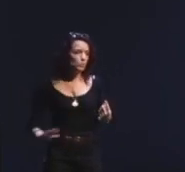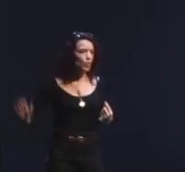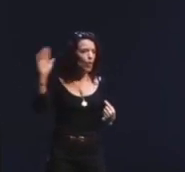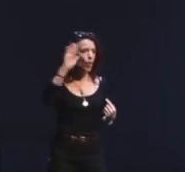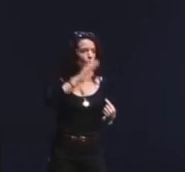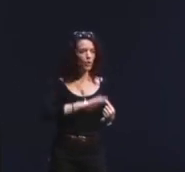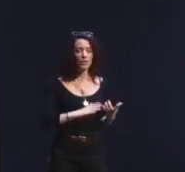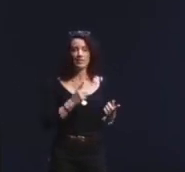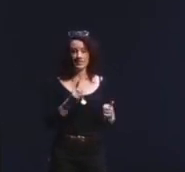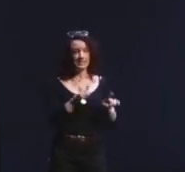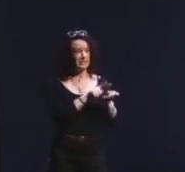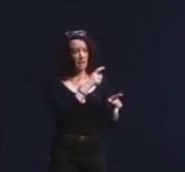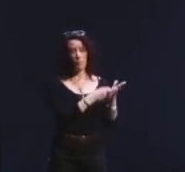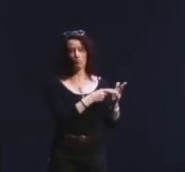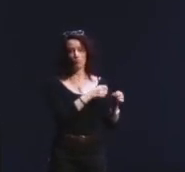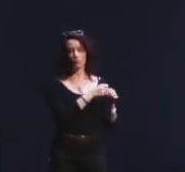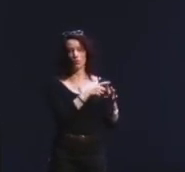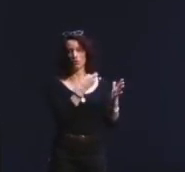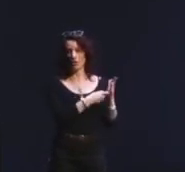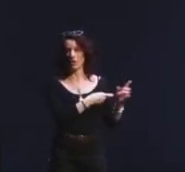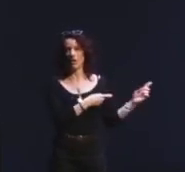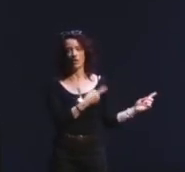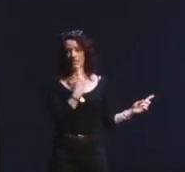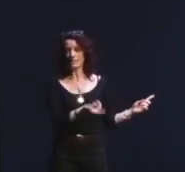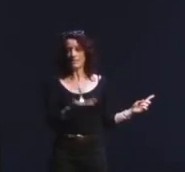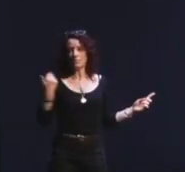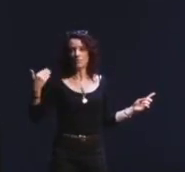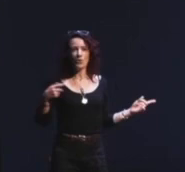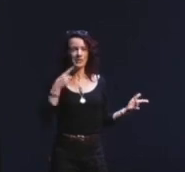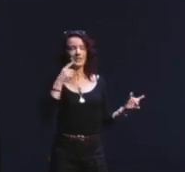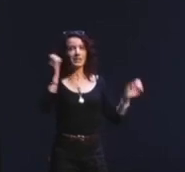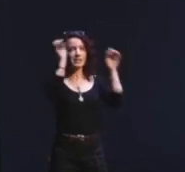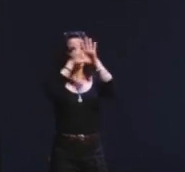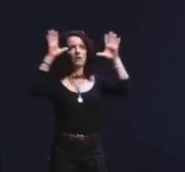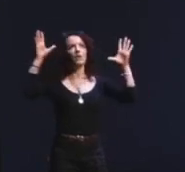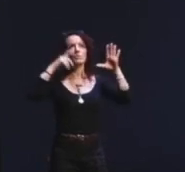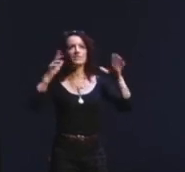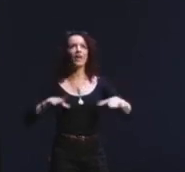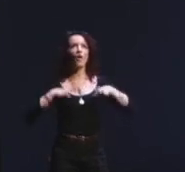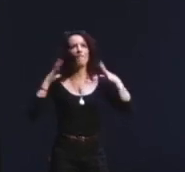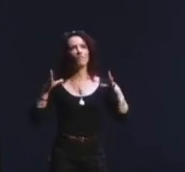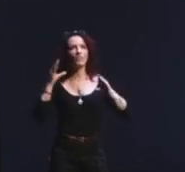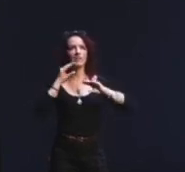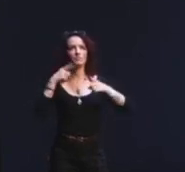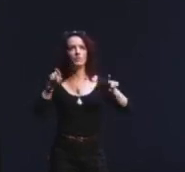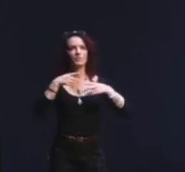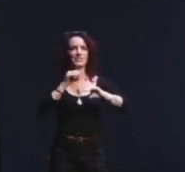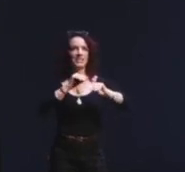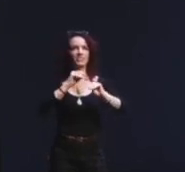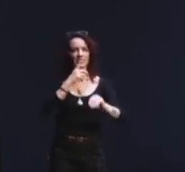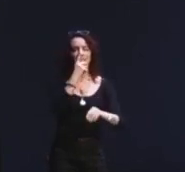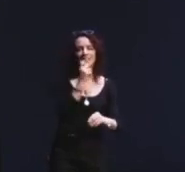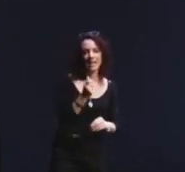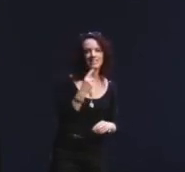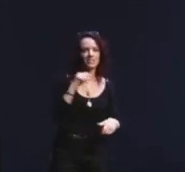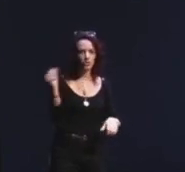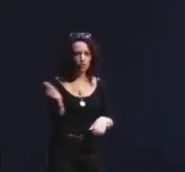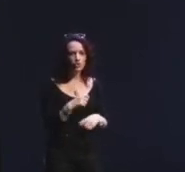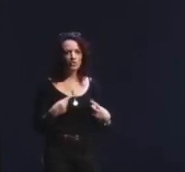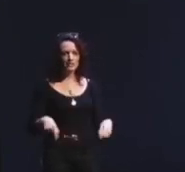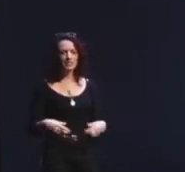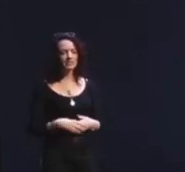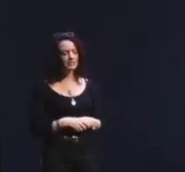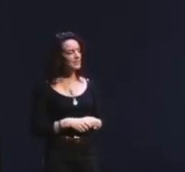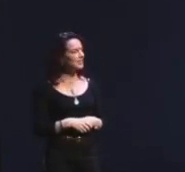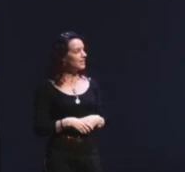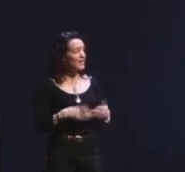very much what Roger's saying. It's really this mythical thing we talk about, free music education. It can exist, it should exist.